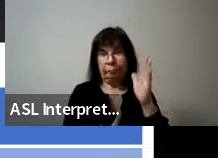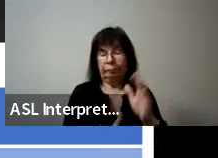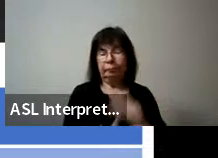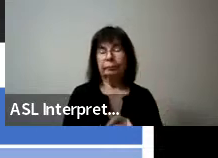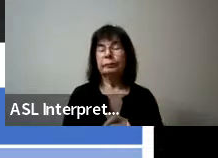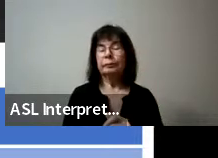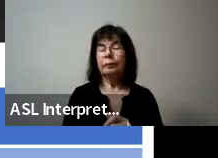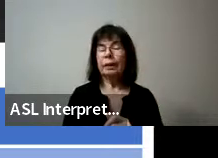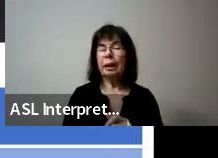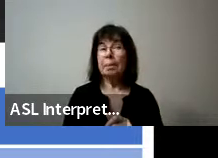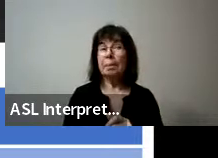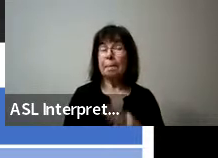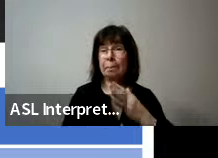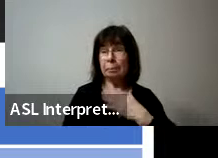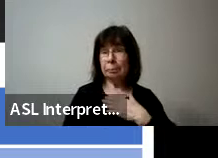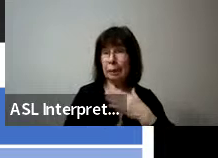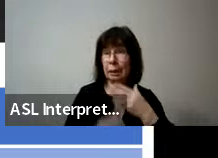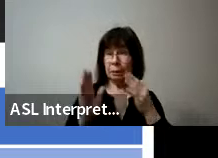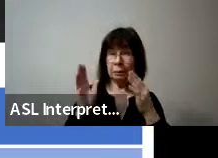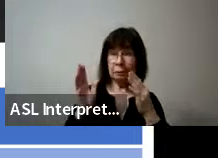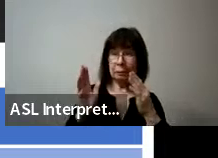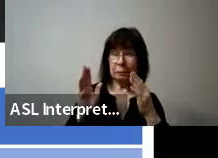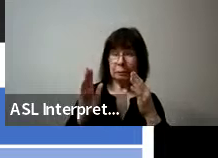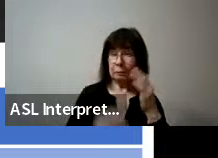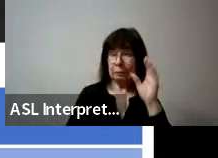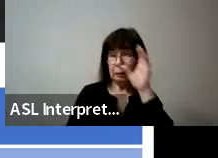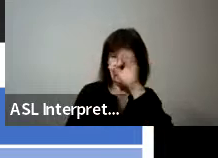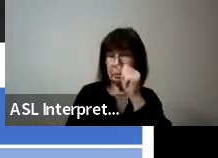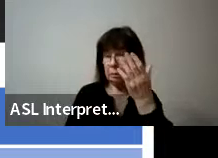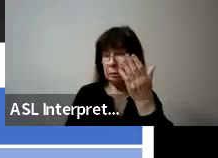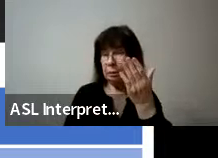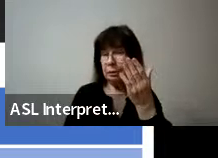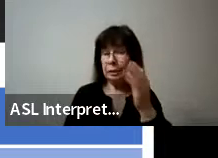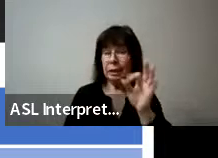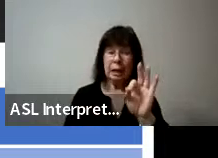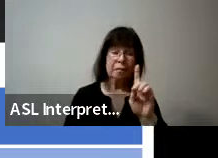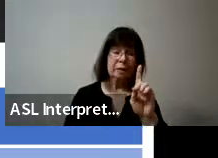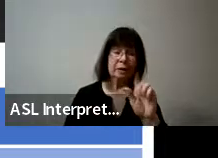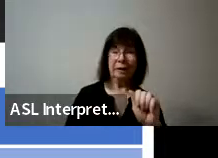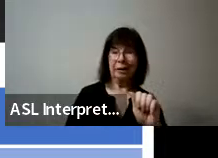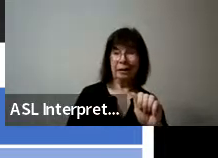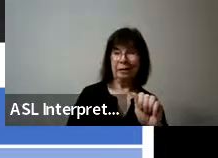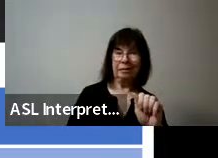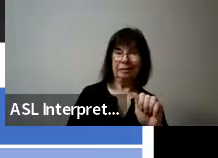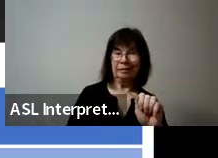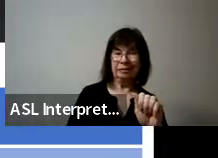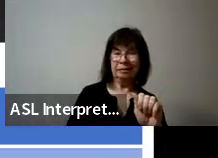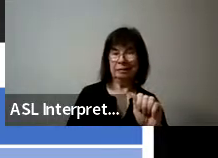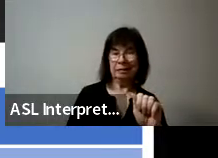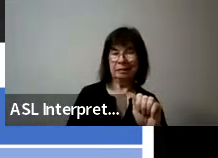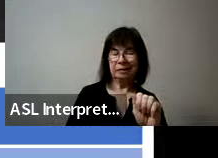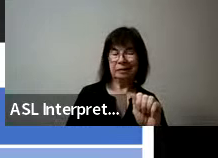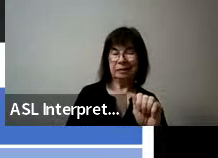I expect that the FDA is not going to want to